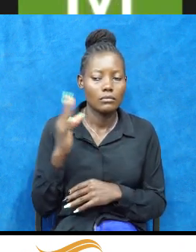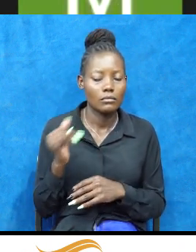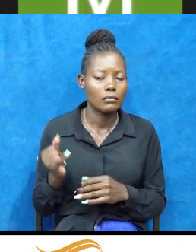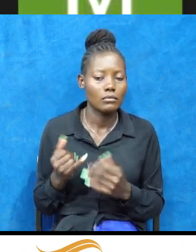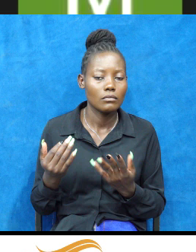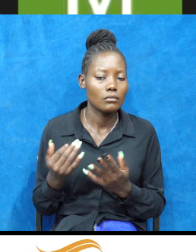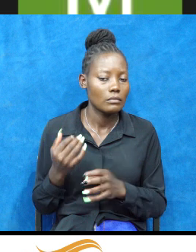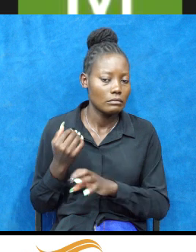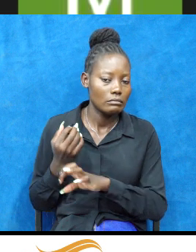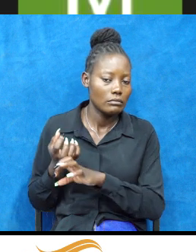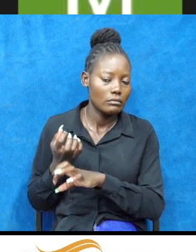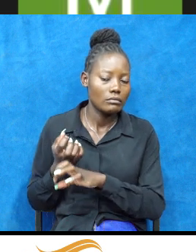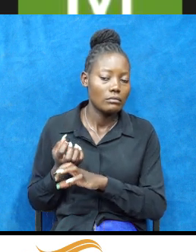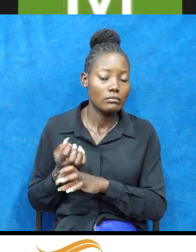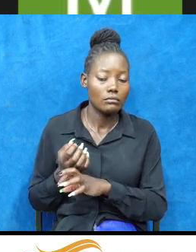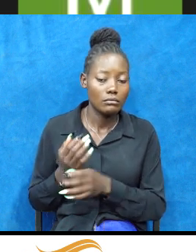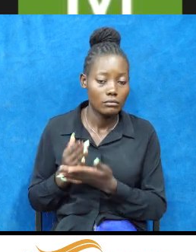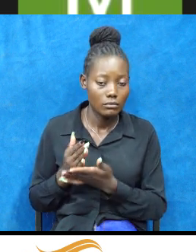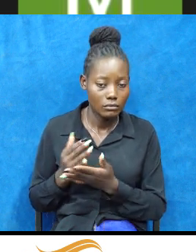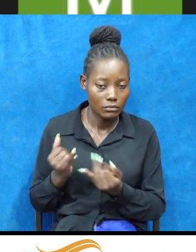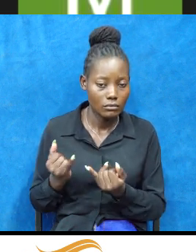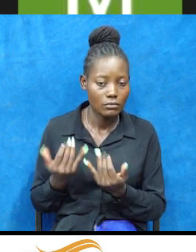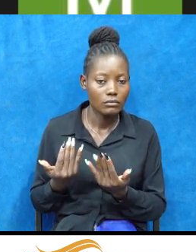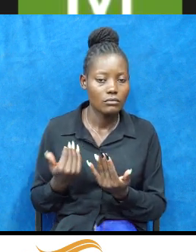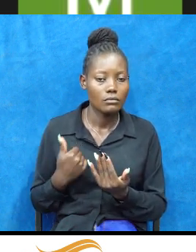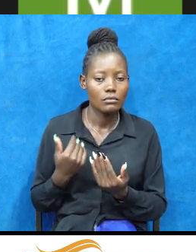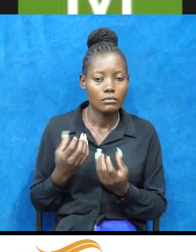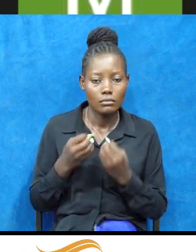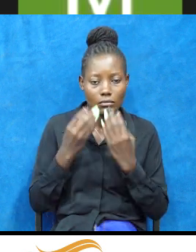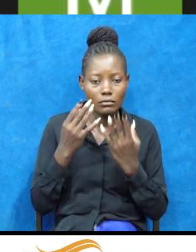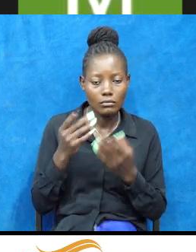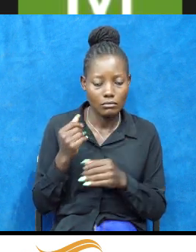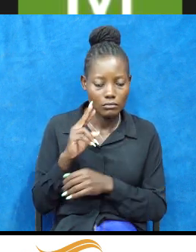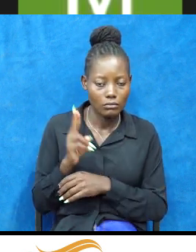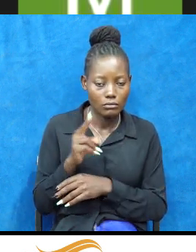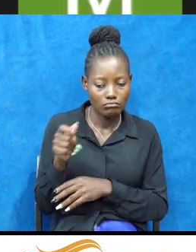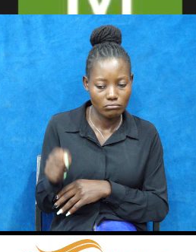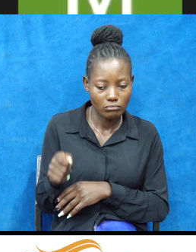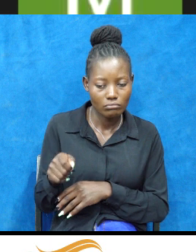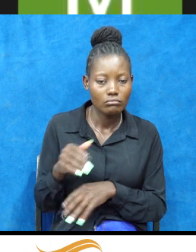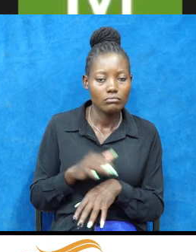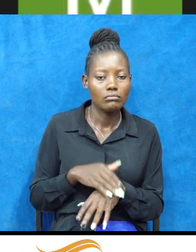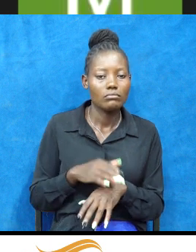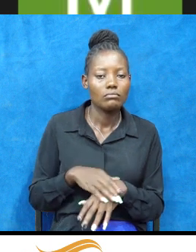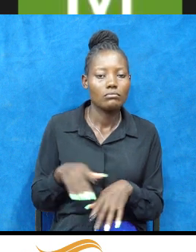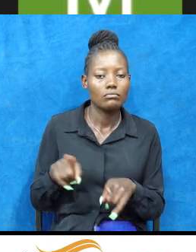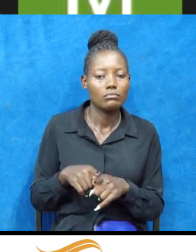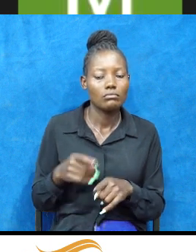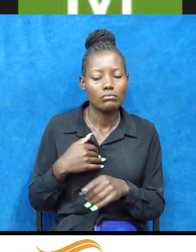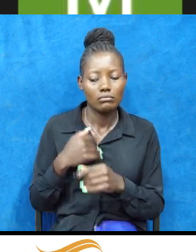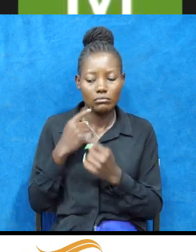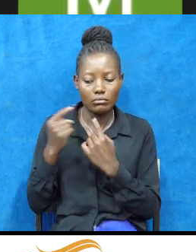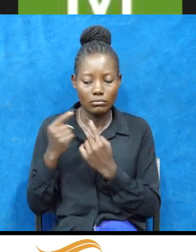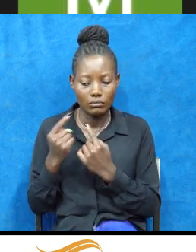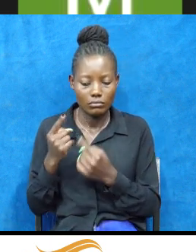is extreme. So I would caution you to use good judgment and always use your eyes, coach with your eyes when